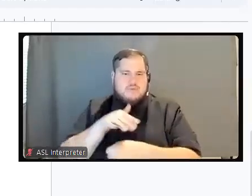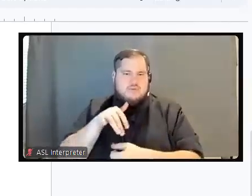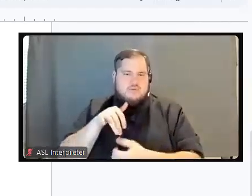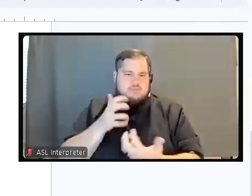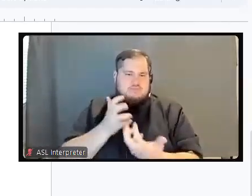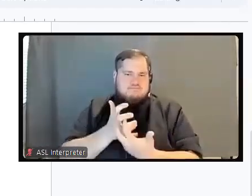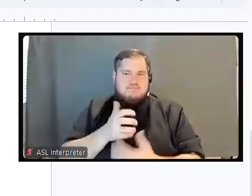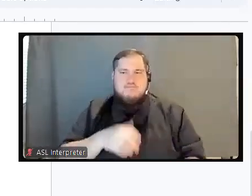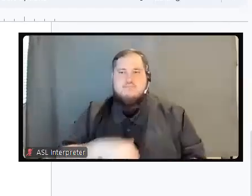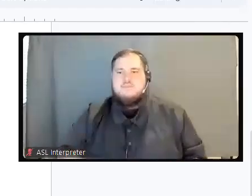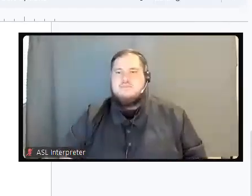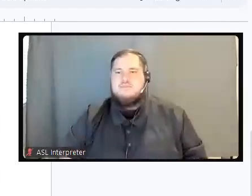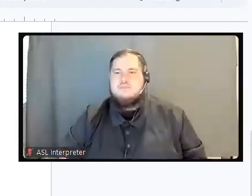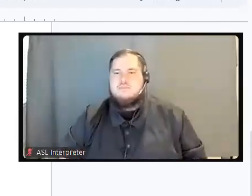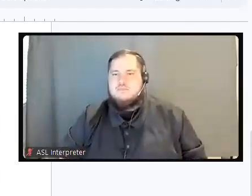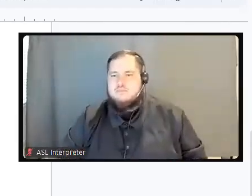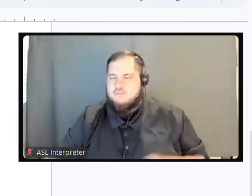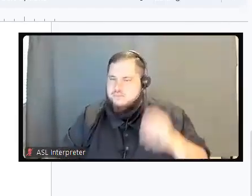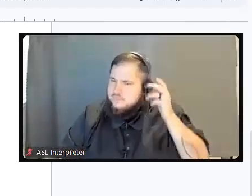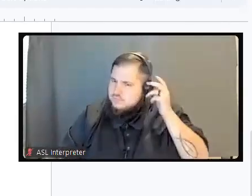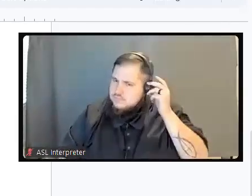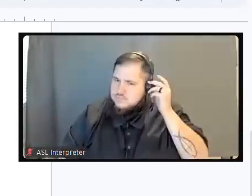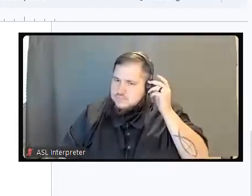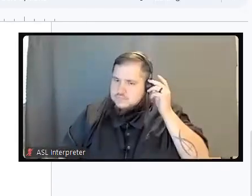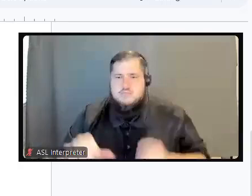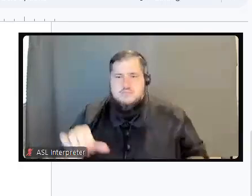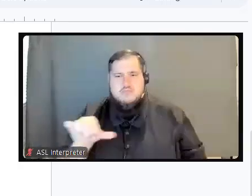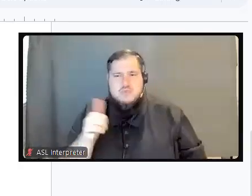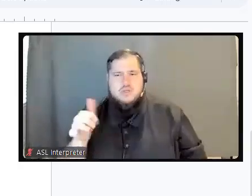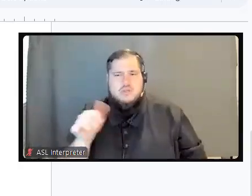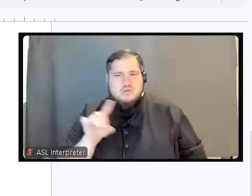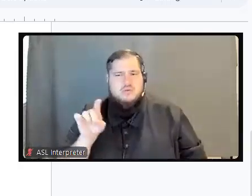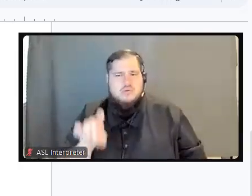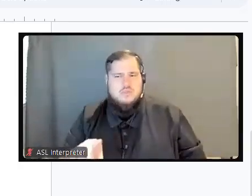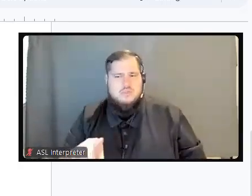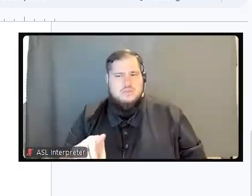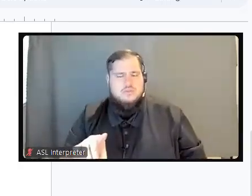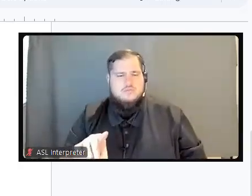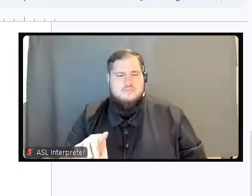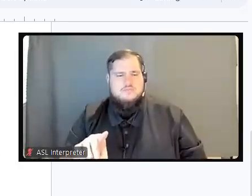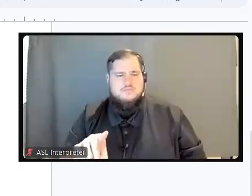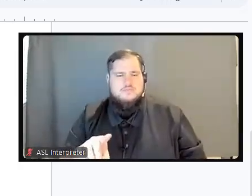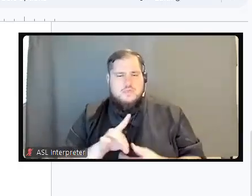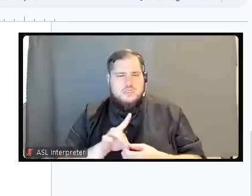So any other questions about that right now?